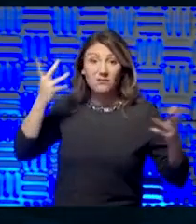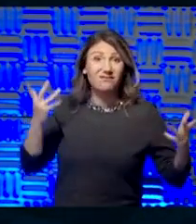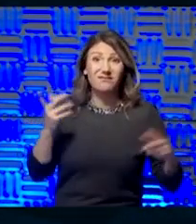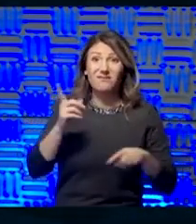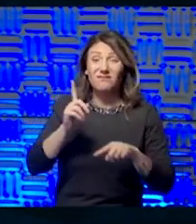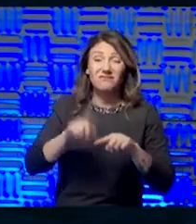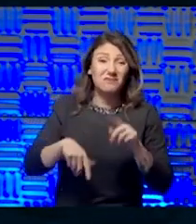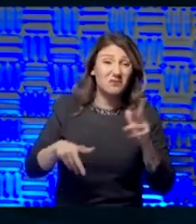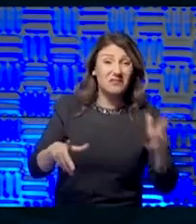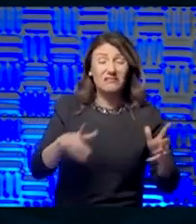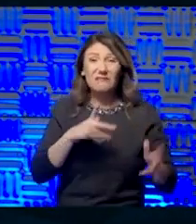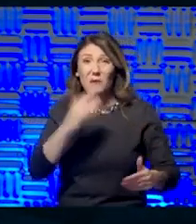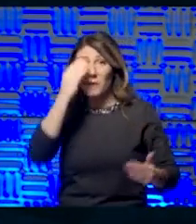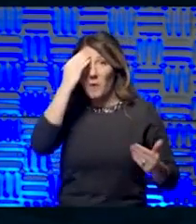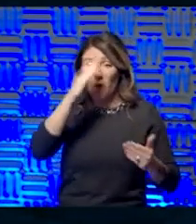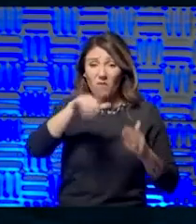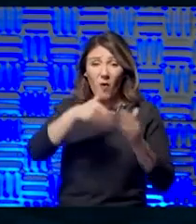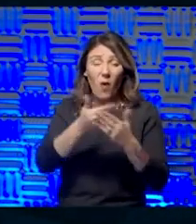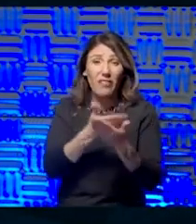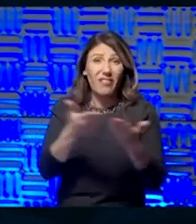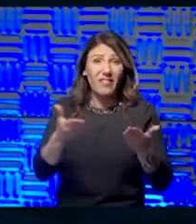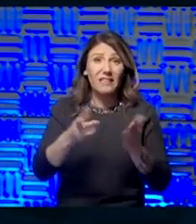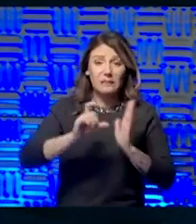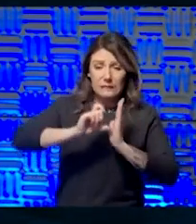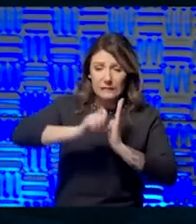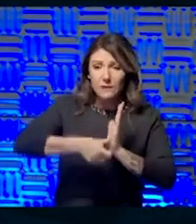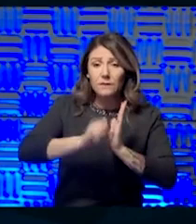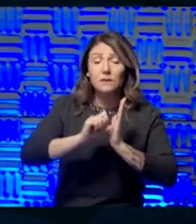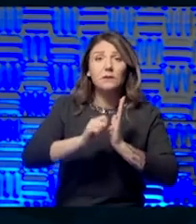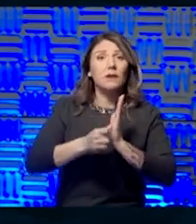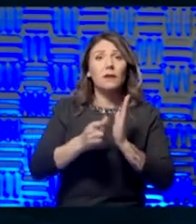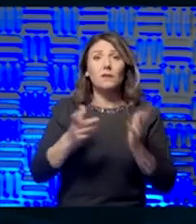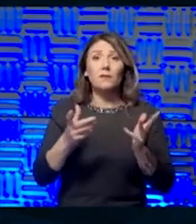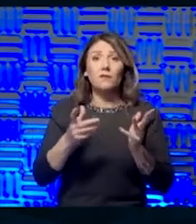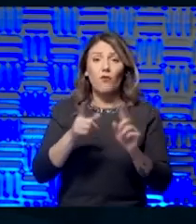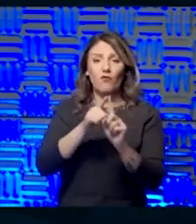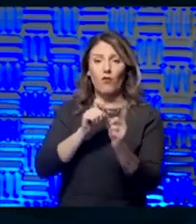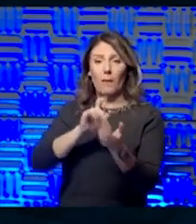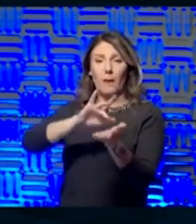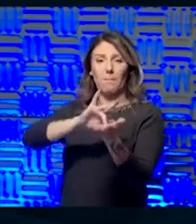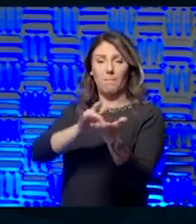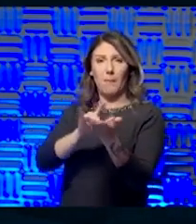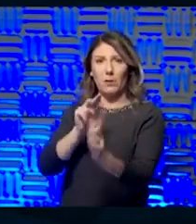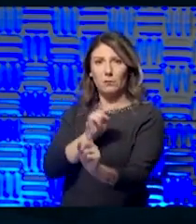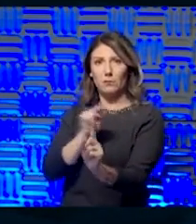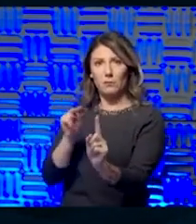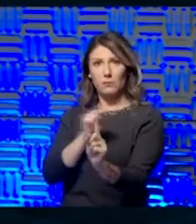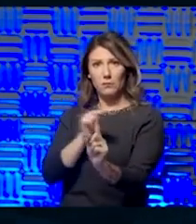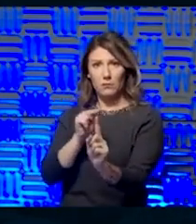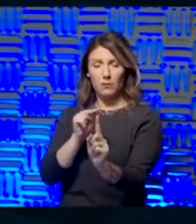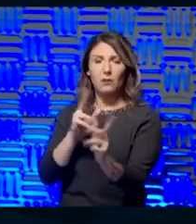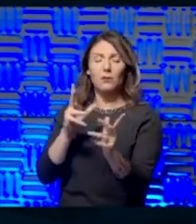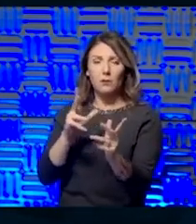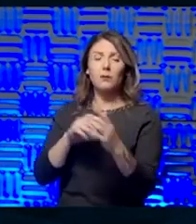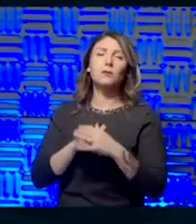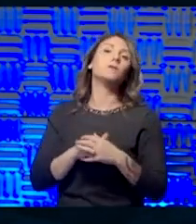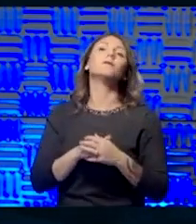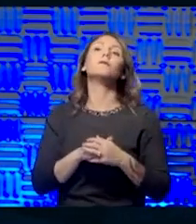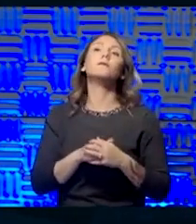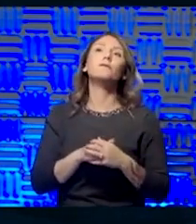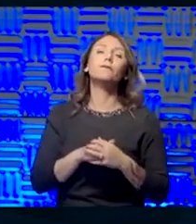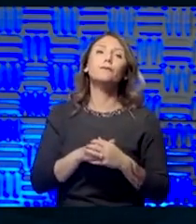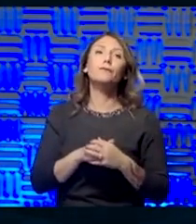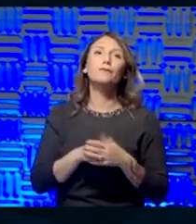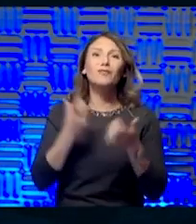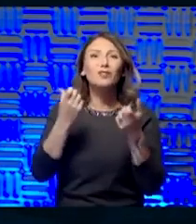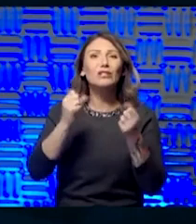of all the things, I think that to reinforce from a purely medical standpoint, a physician standpoint, is try